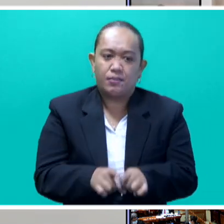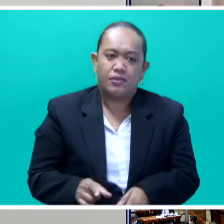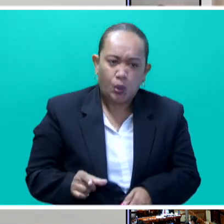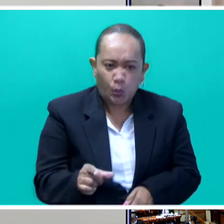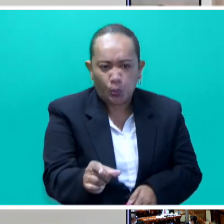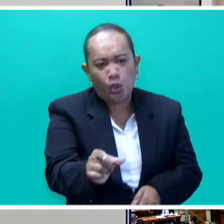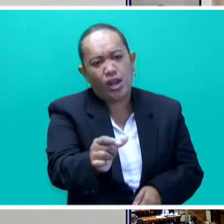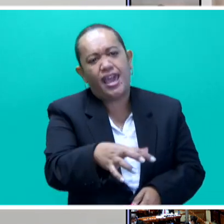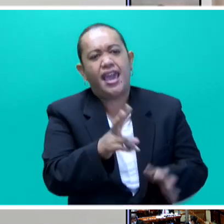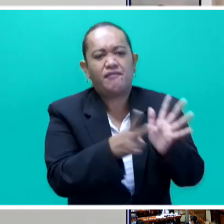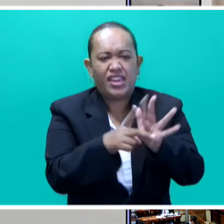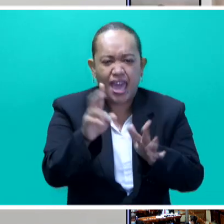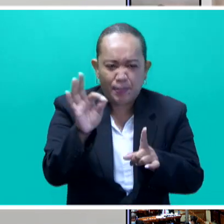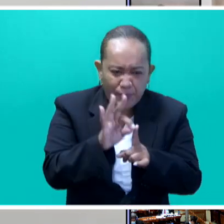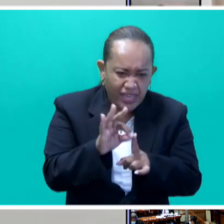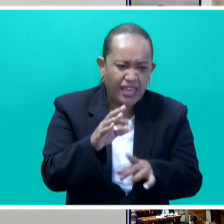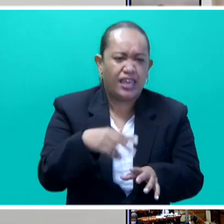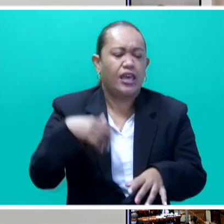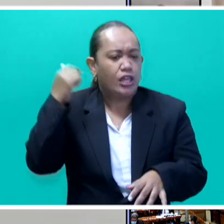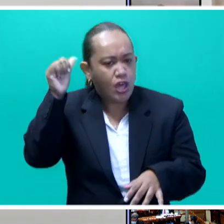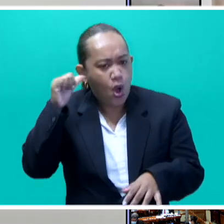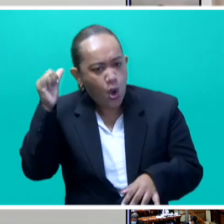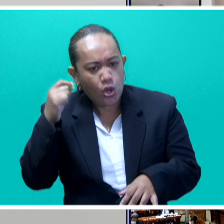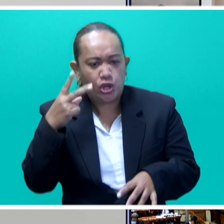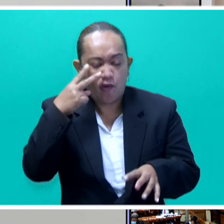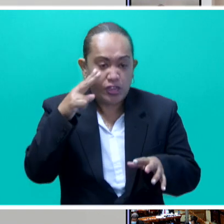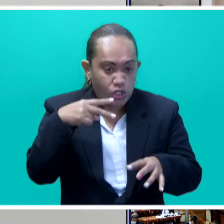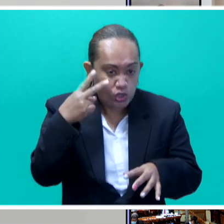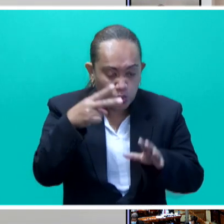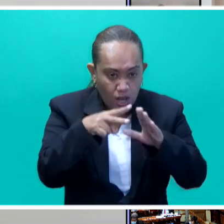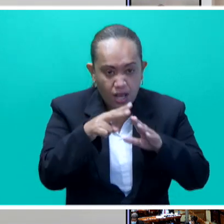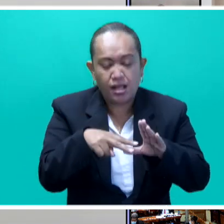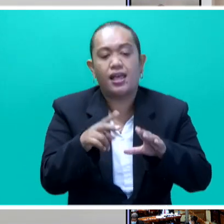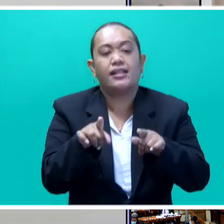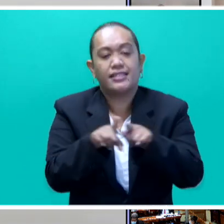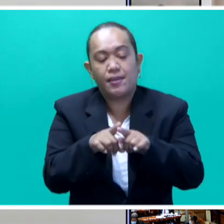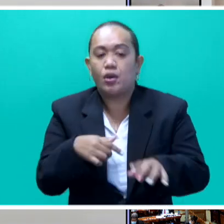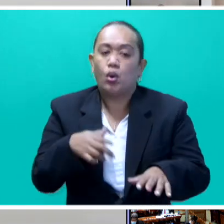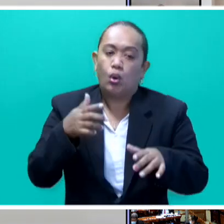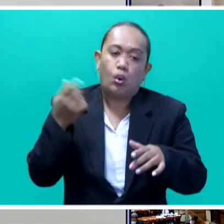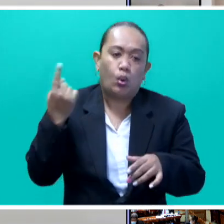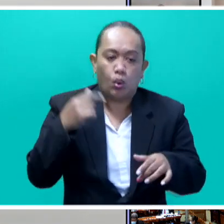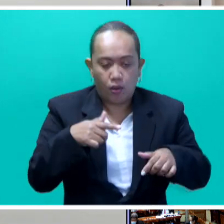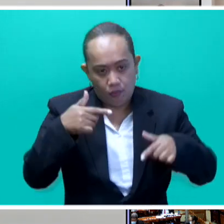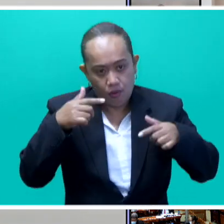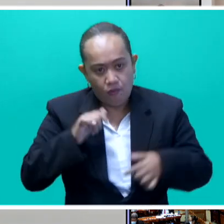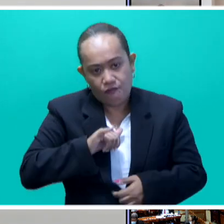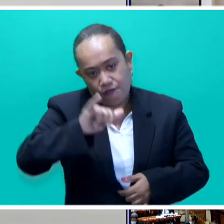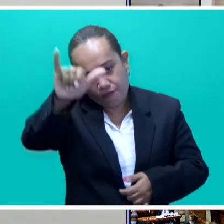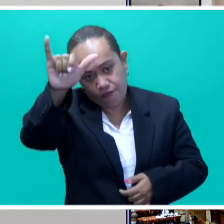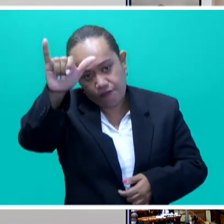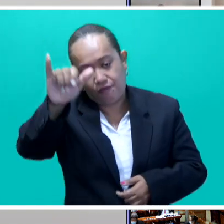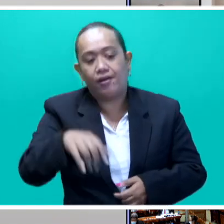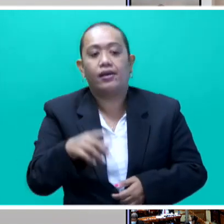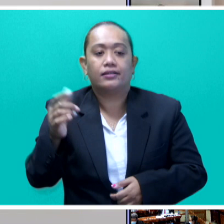the audio-visual productions, whilst facilitating repatriation of Fijians. Mr. Speaker, sir, in terms